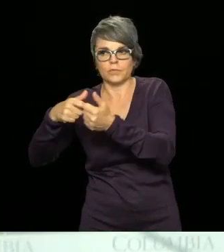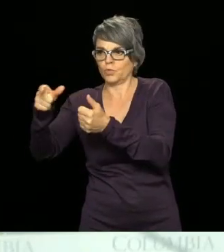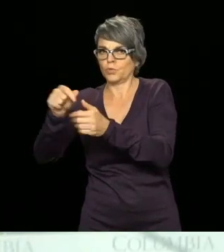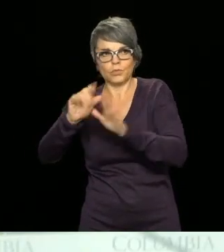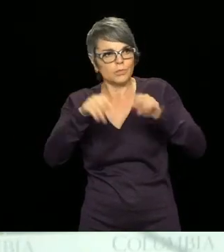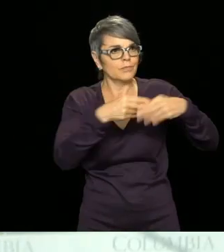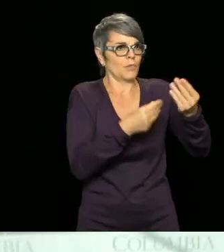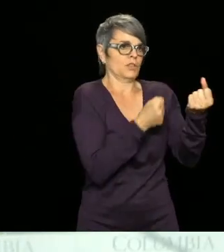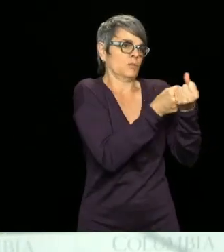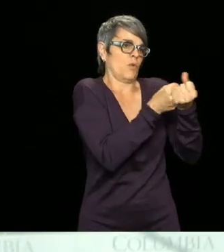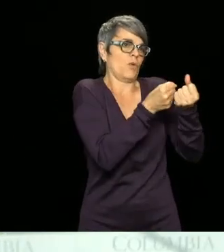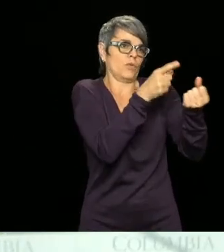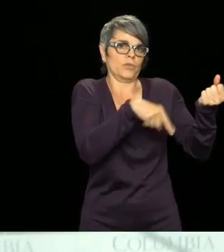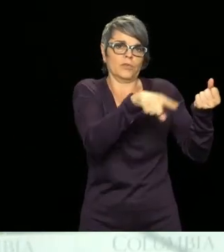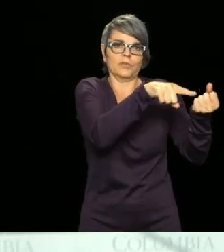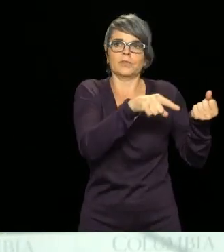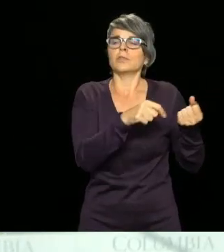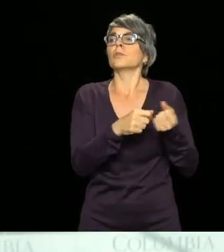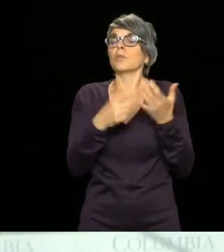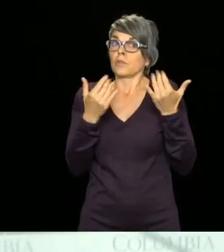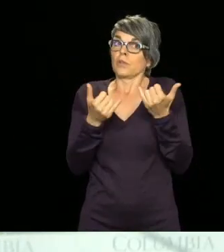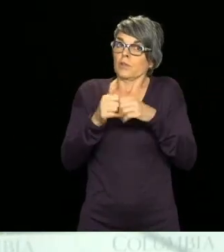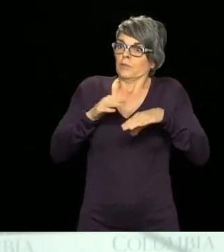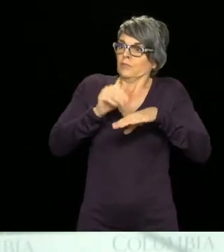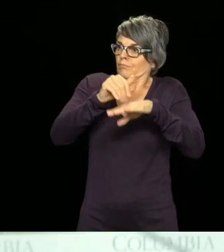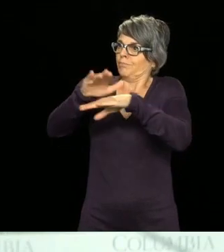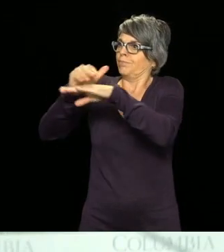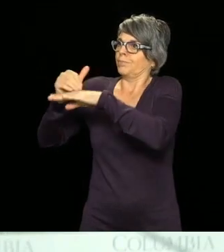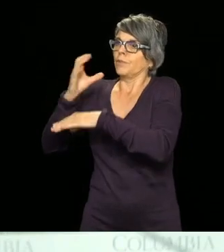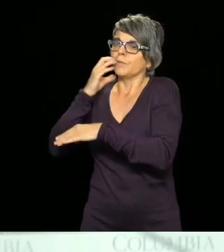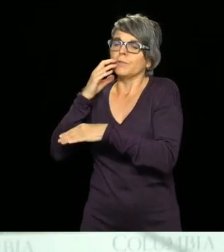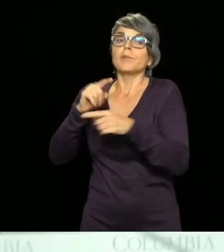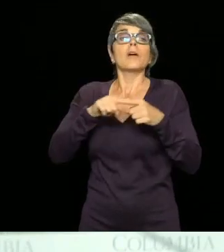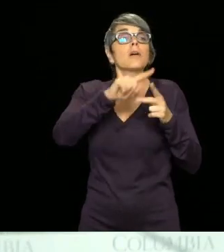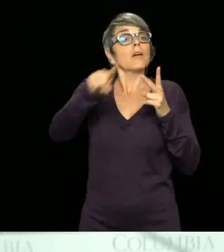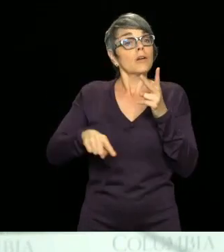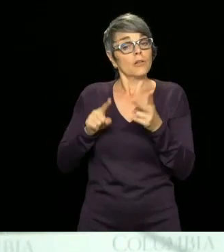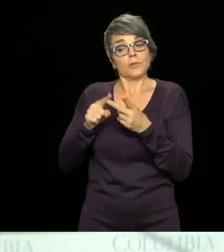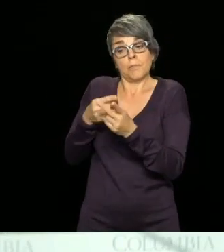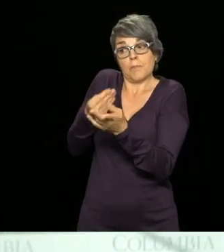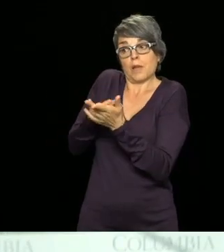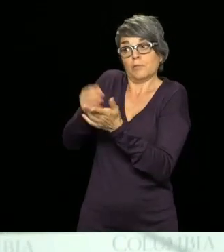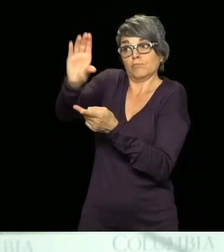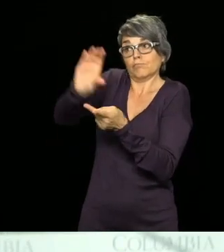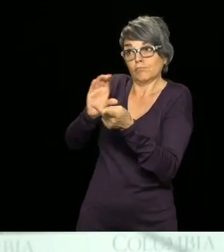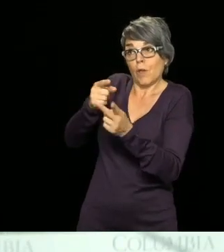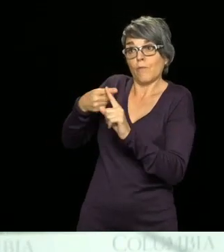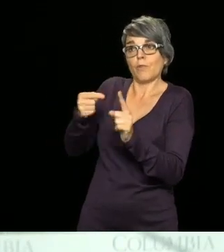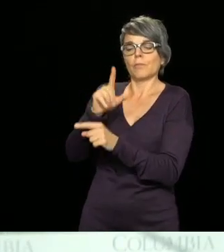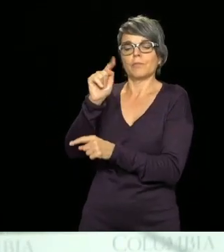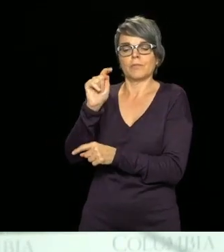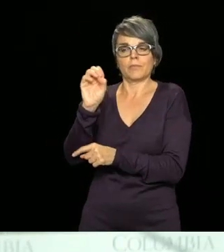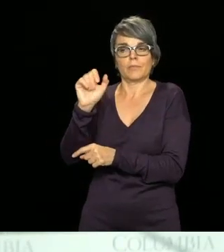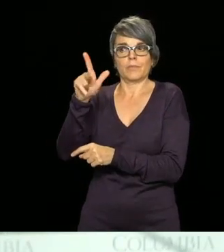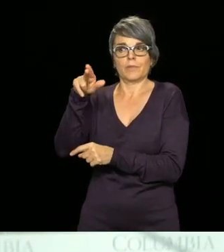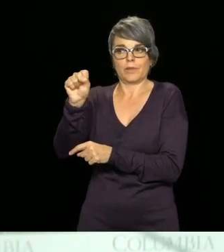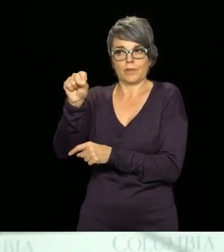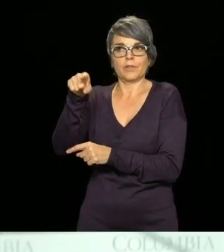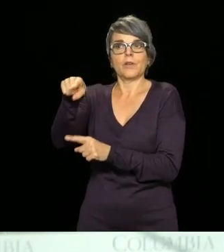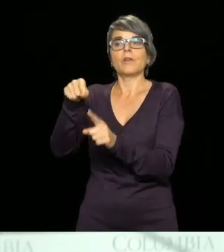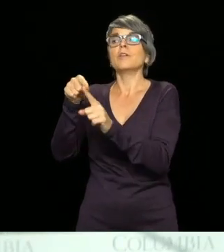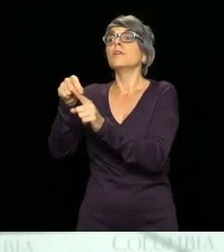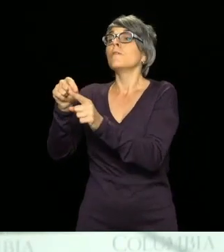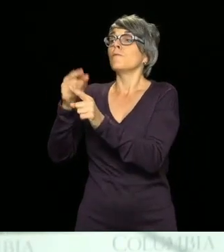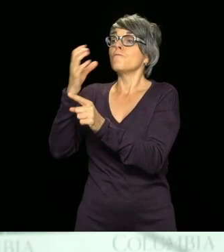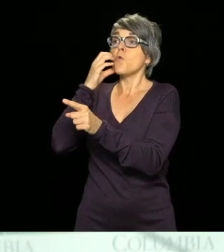phones are in the process of being sent out. We also were able to get a donation from TELUS for phones for women who experience violence so that they